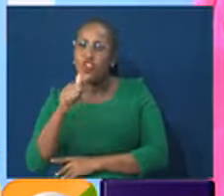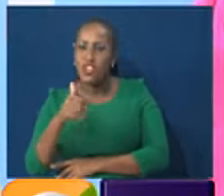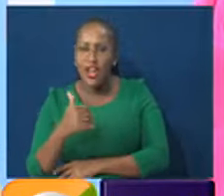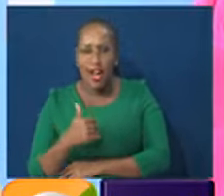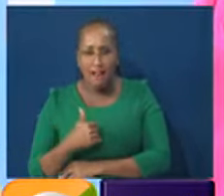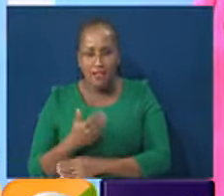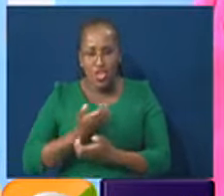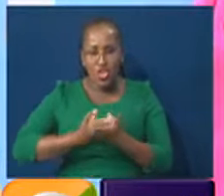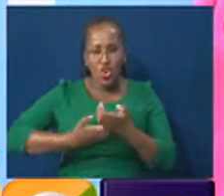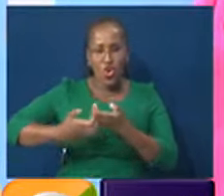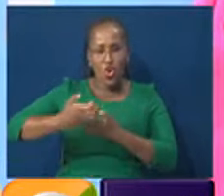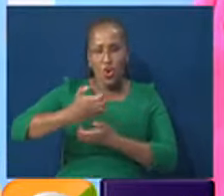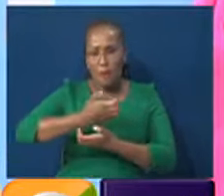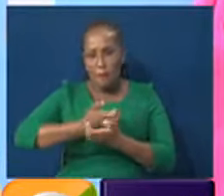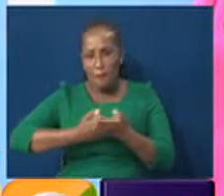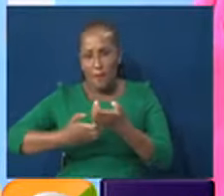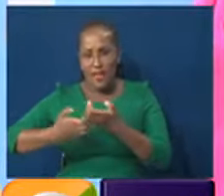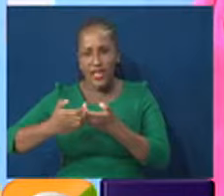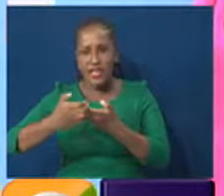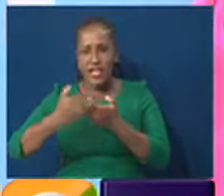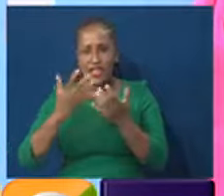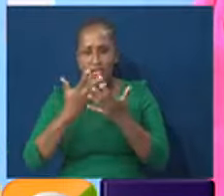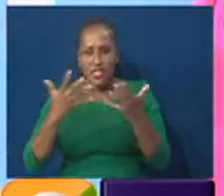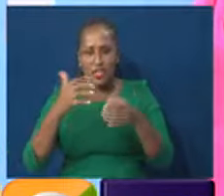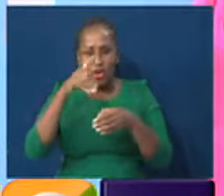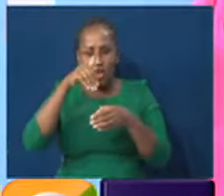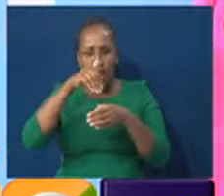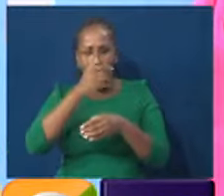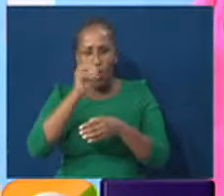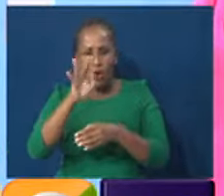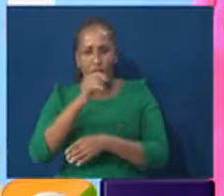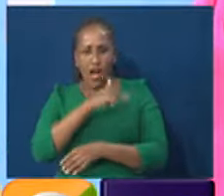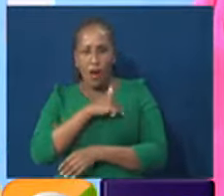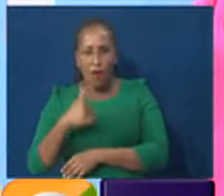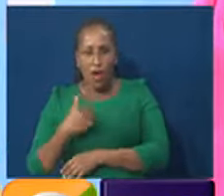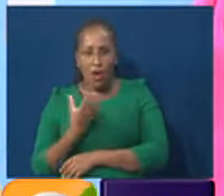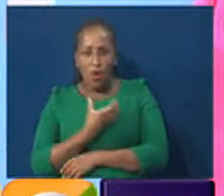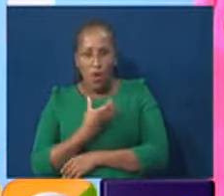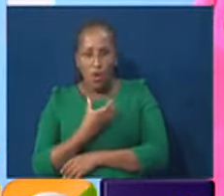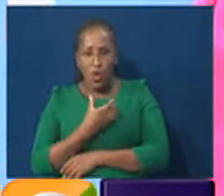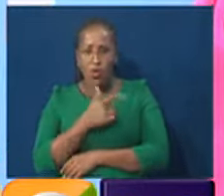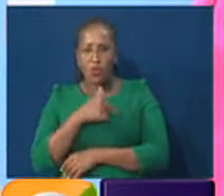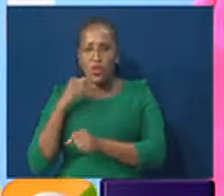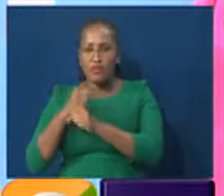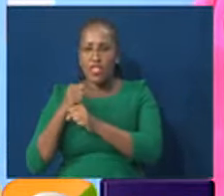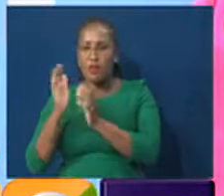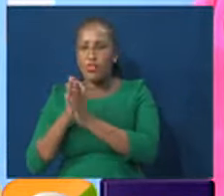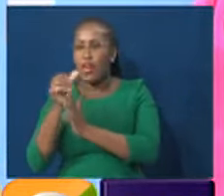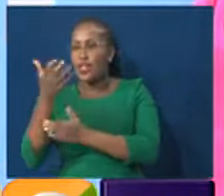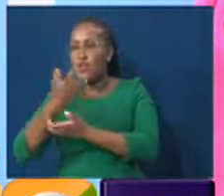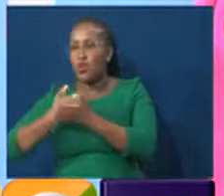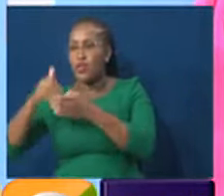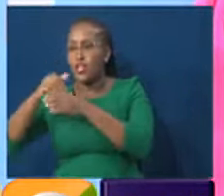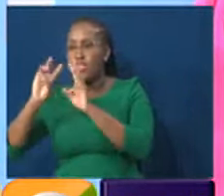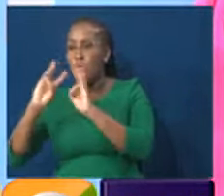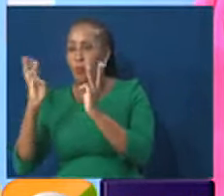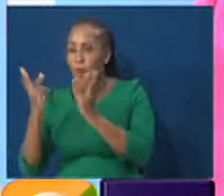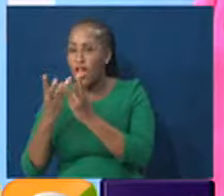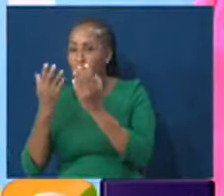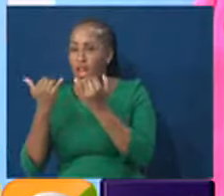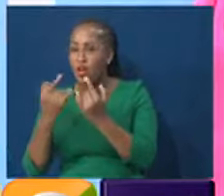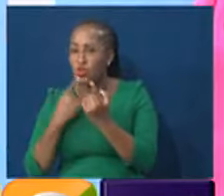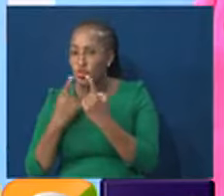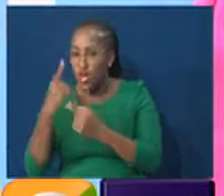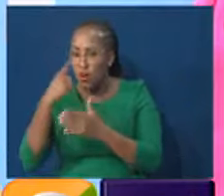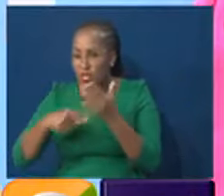we don't have economic aspects of our own. Yeah. We are susceptible to every other economic shocks across the world. Today, as we speak, what